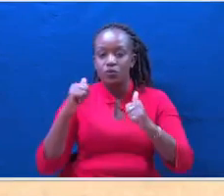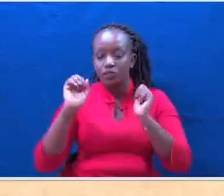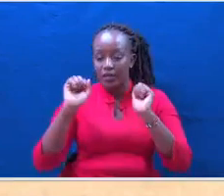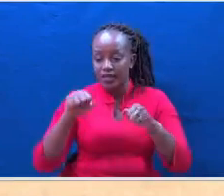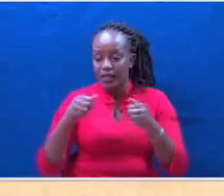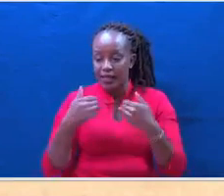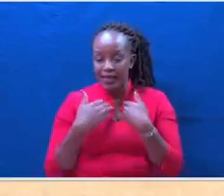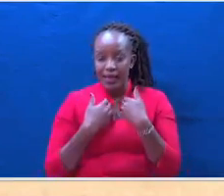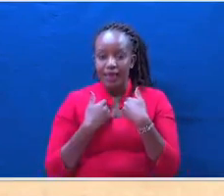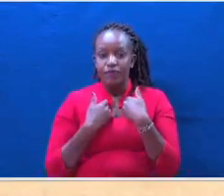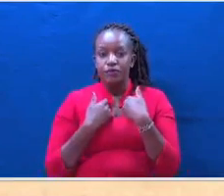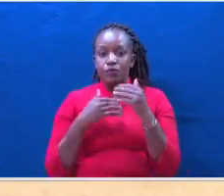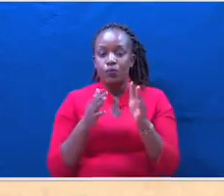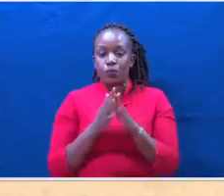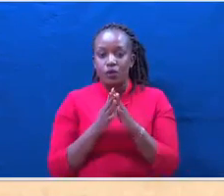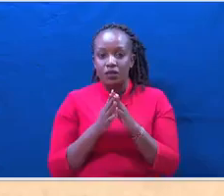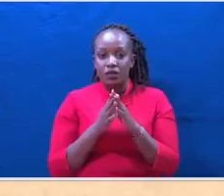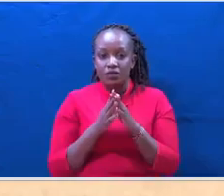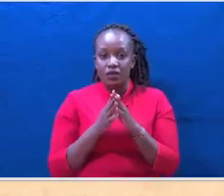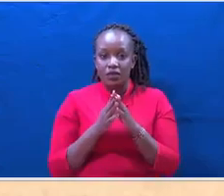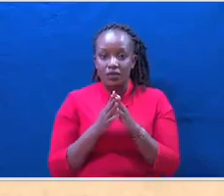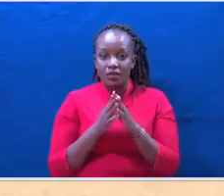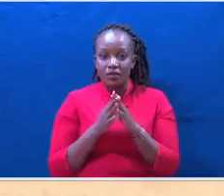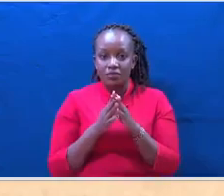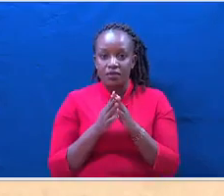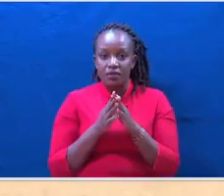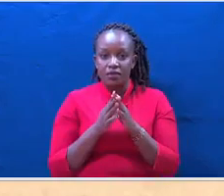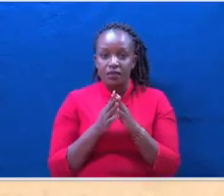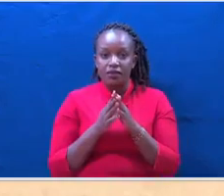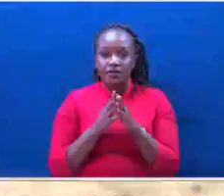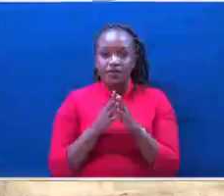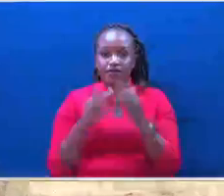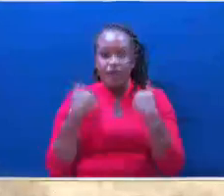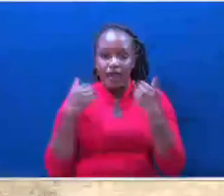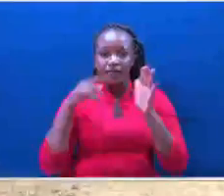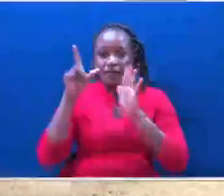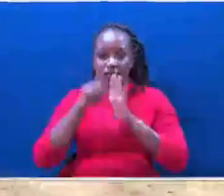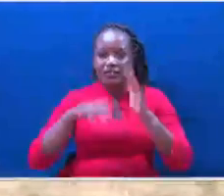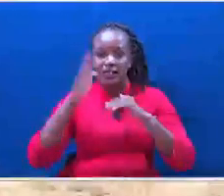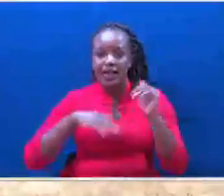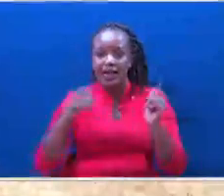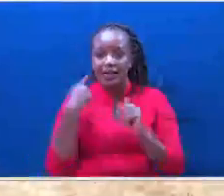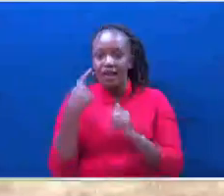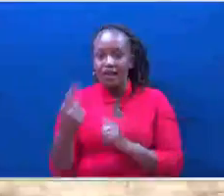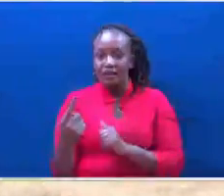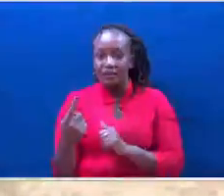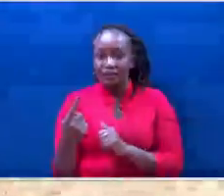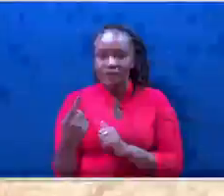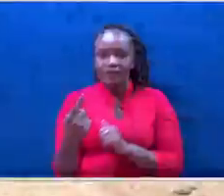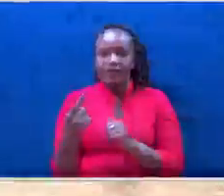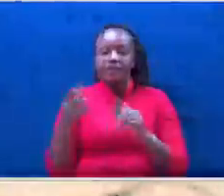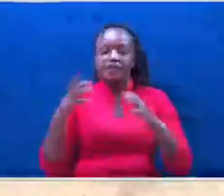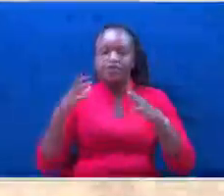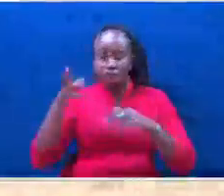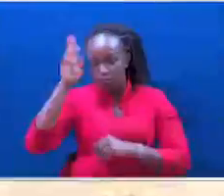on the brink of extinction. If you think about the Sumatran and the Javan rhinos, we have less than 100 left of each. The rangers with the